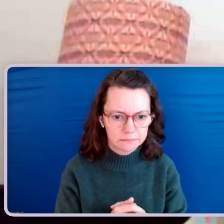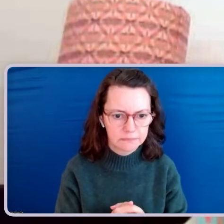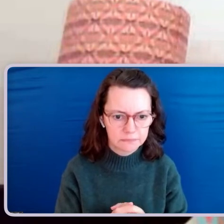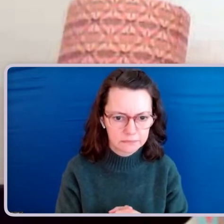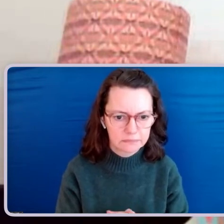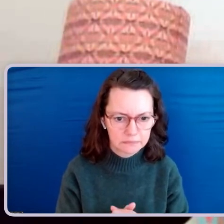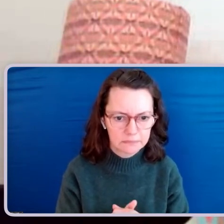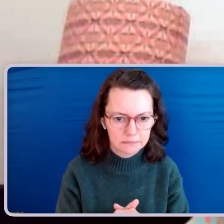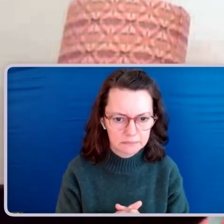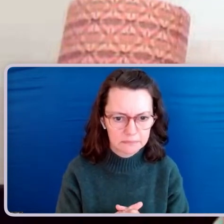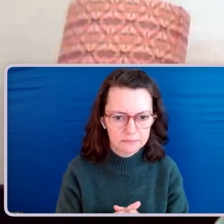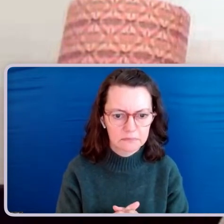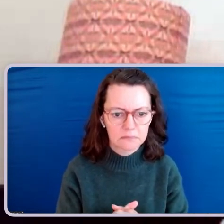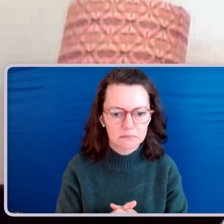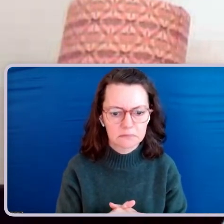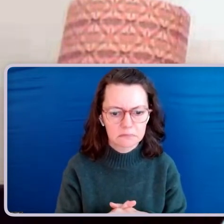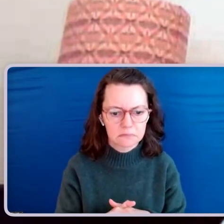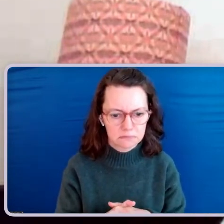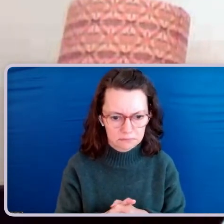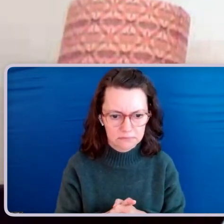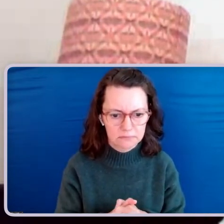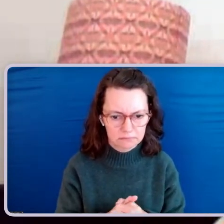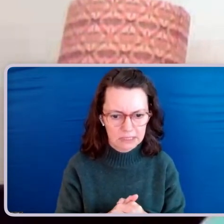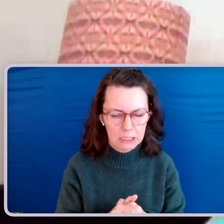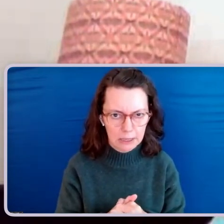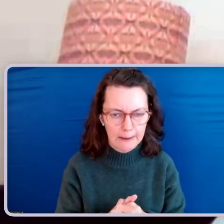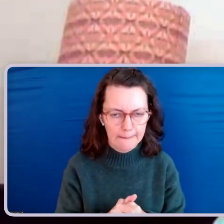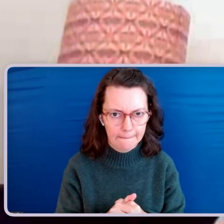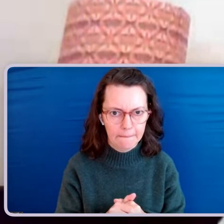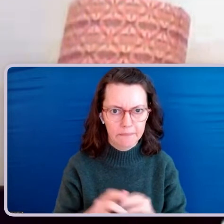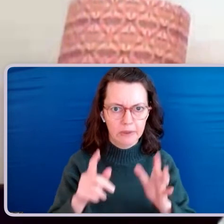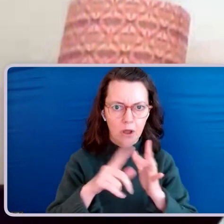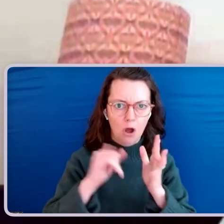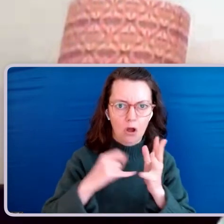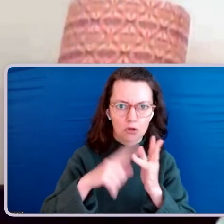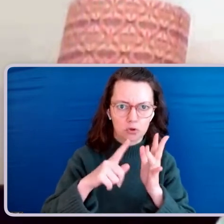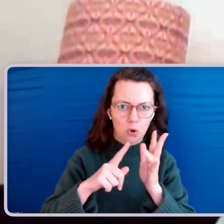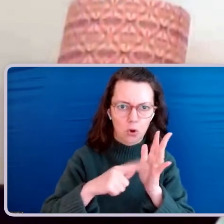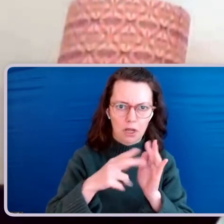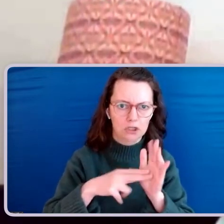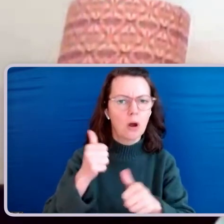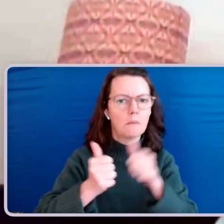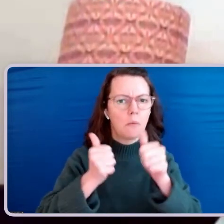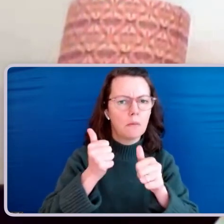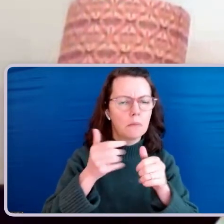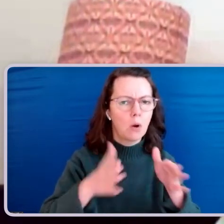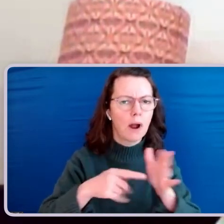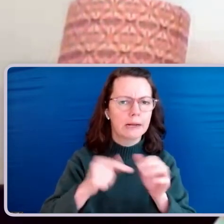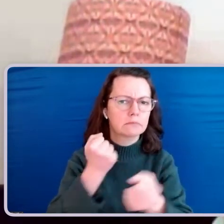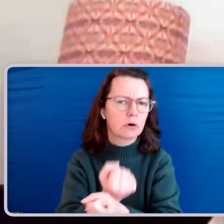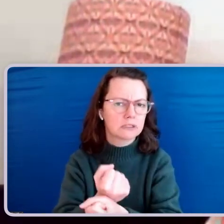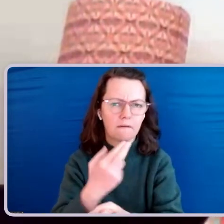what happened, and we know that isolation is often used in prisons for a variety